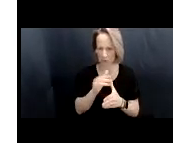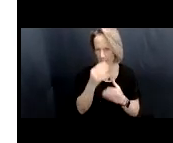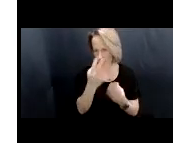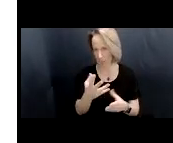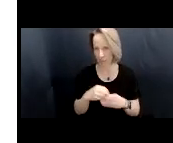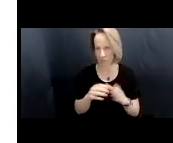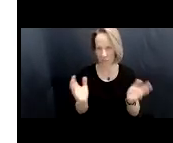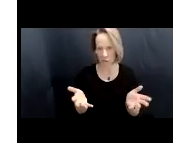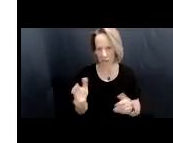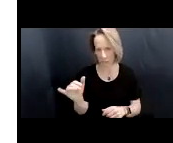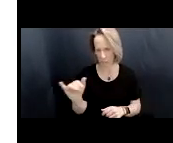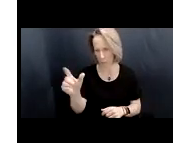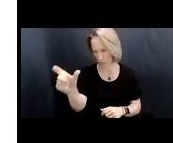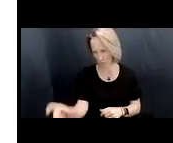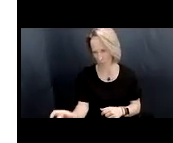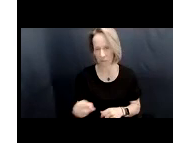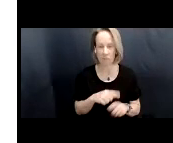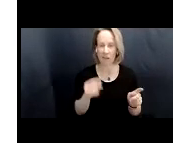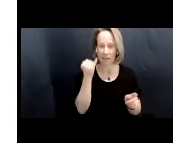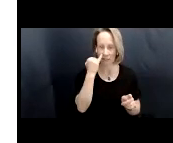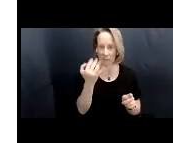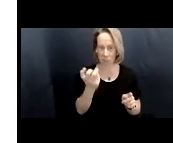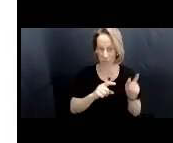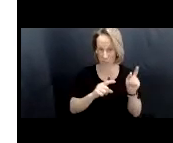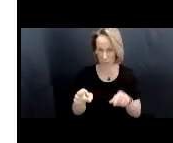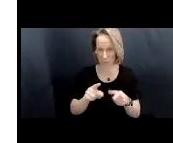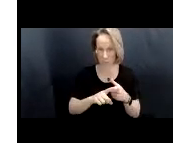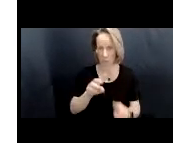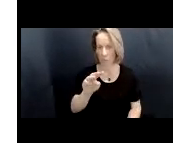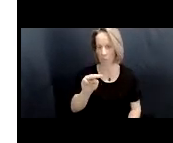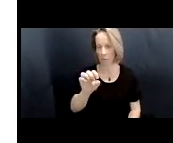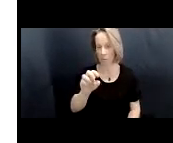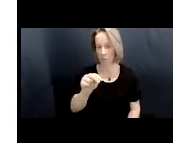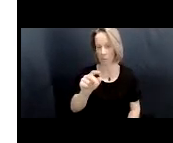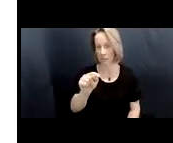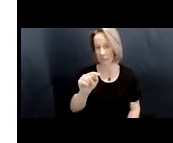well. But if you want to head to menti.com and put in the code